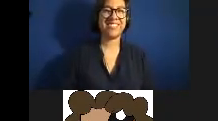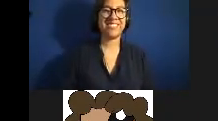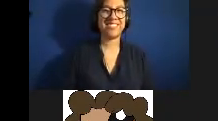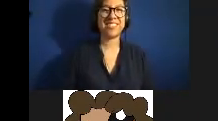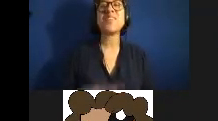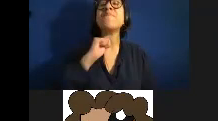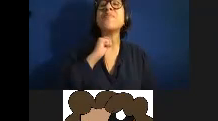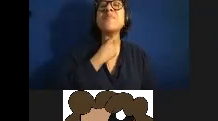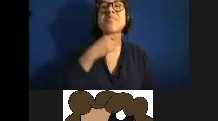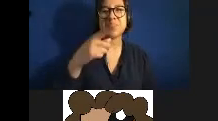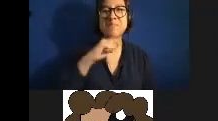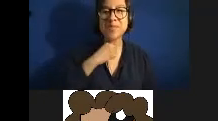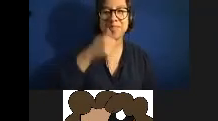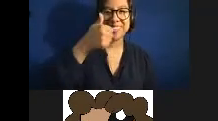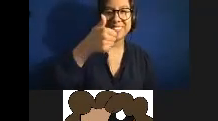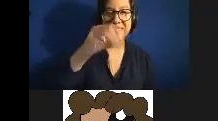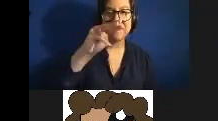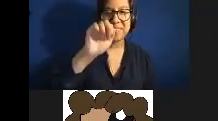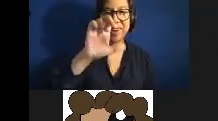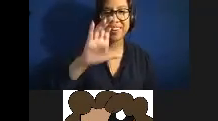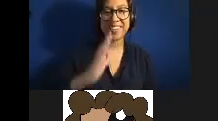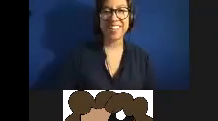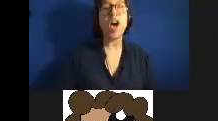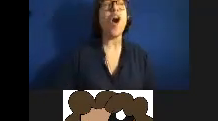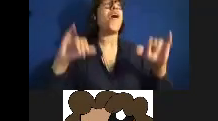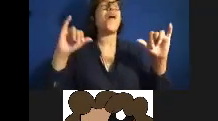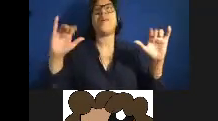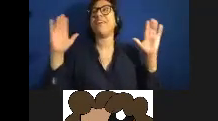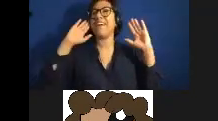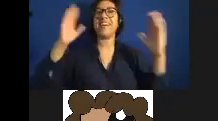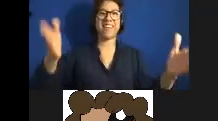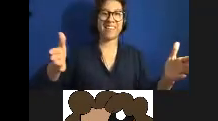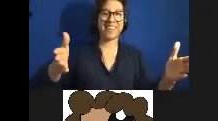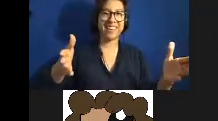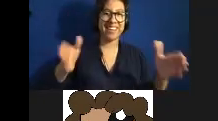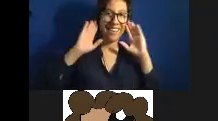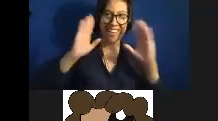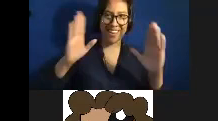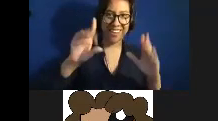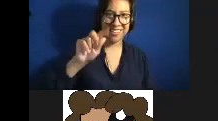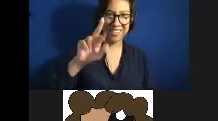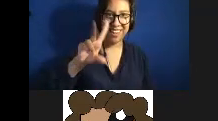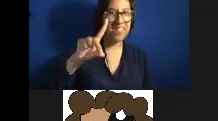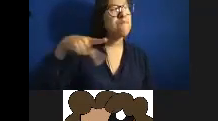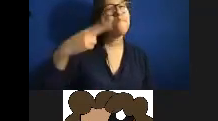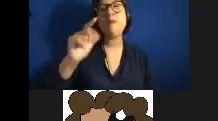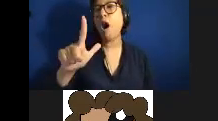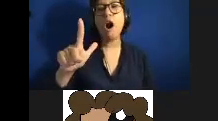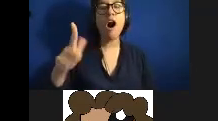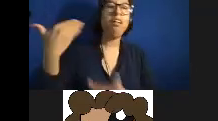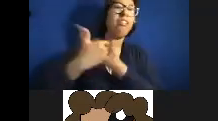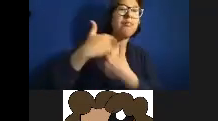You're muted. You mute yourself back. Hey, Paul, what happened? Hey, David, Paul won't let me talk, man.